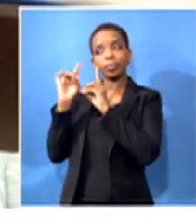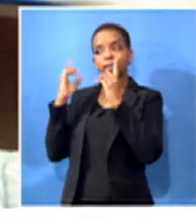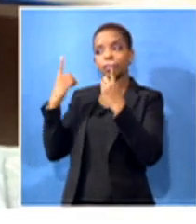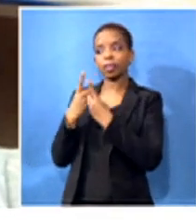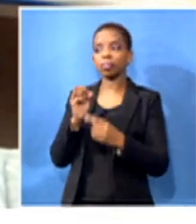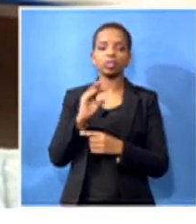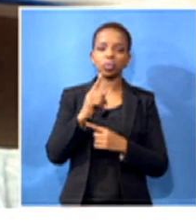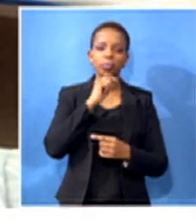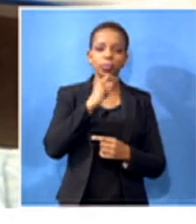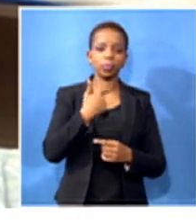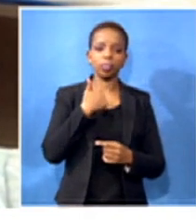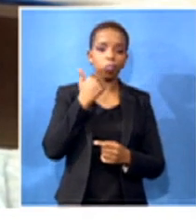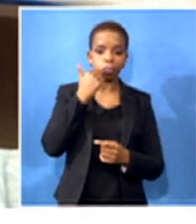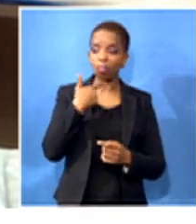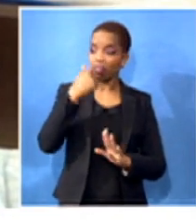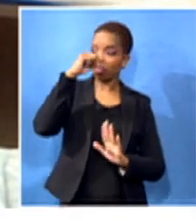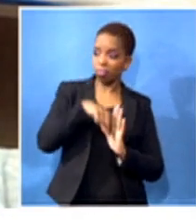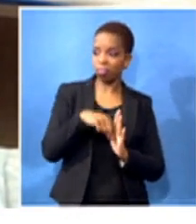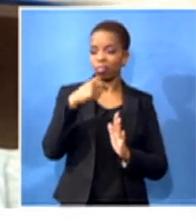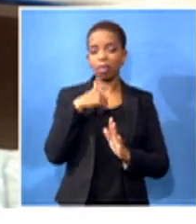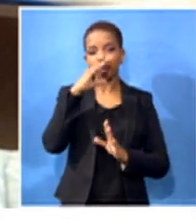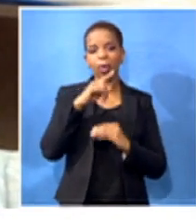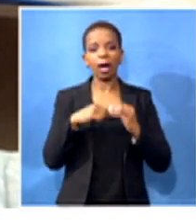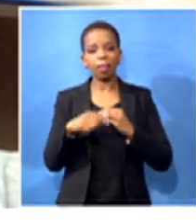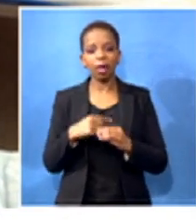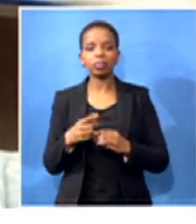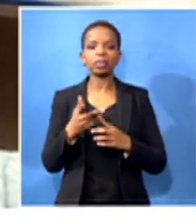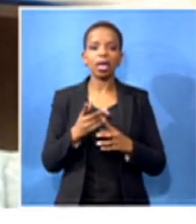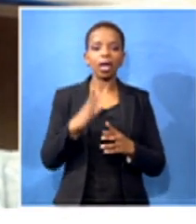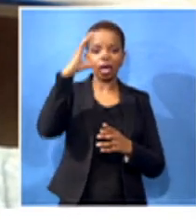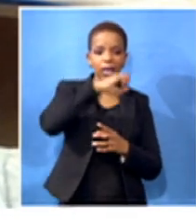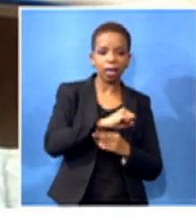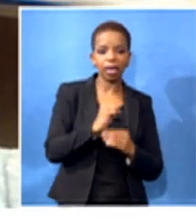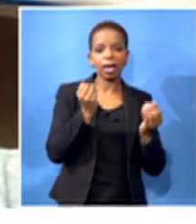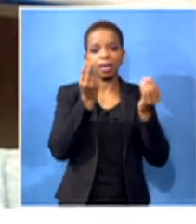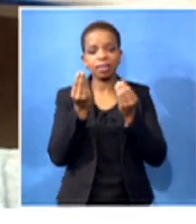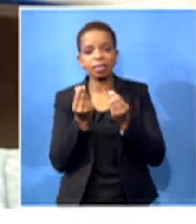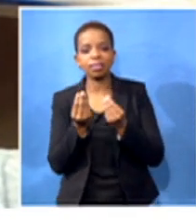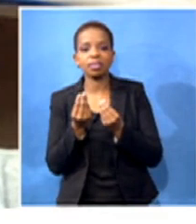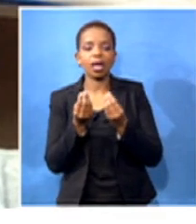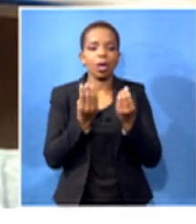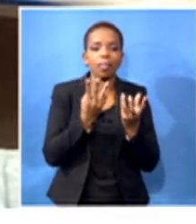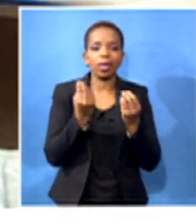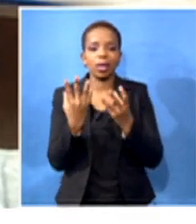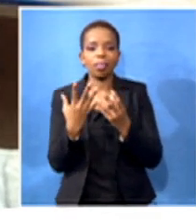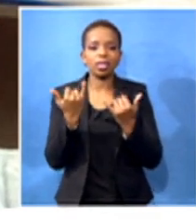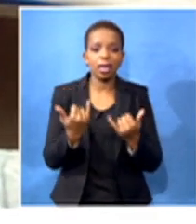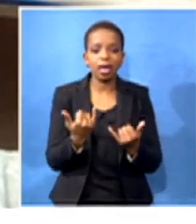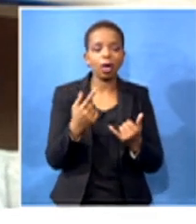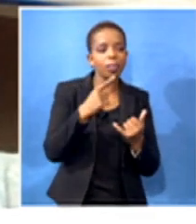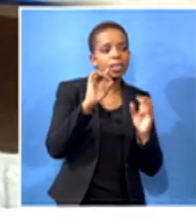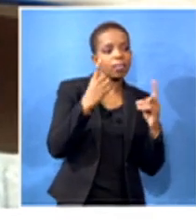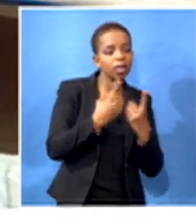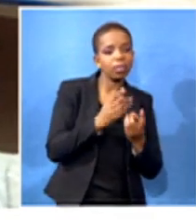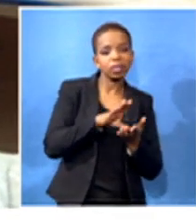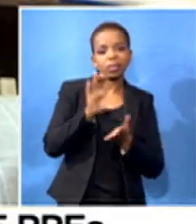venture into the speculation about the exact figures that will cost the department to replace whatever is